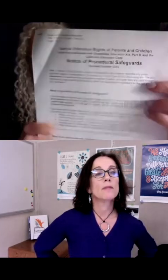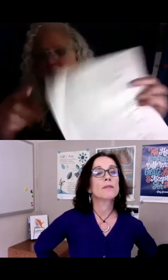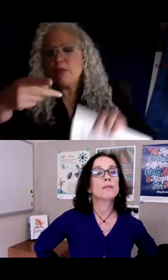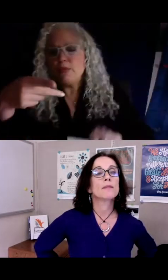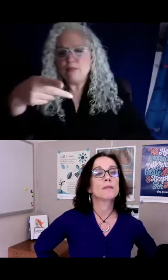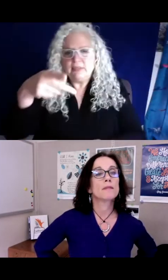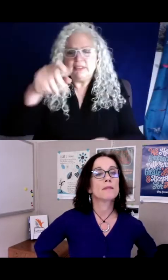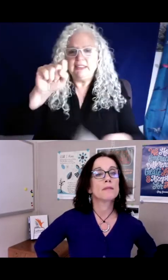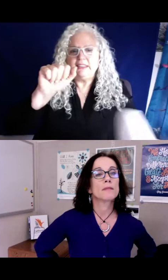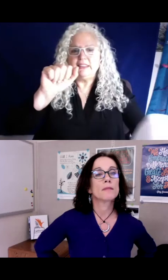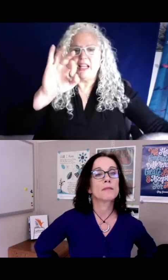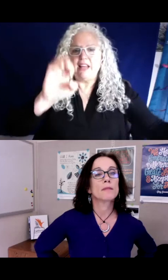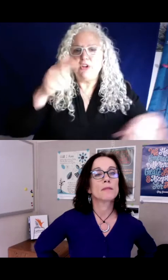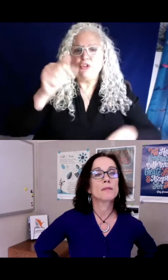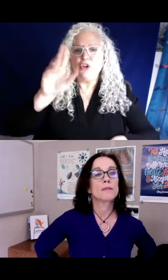on this page.